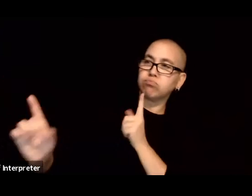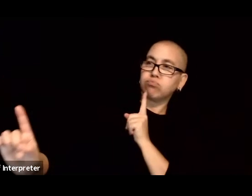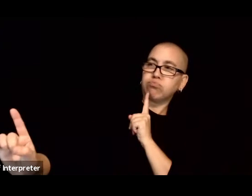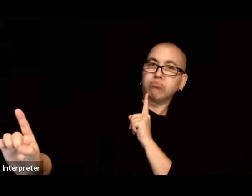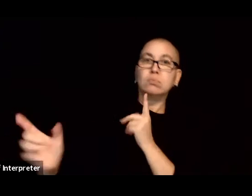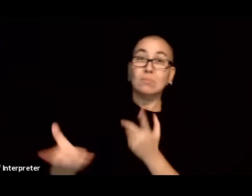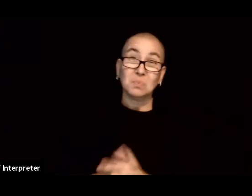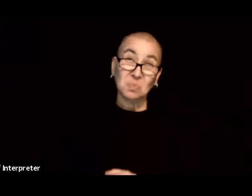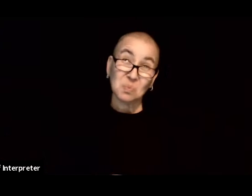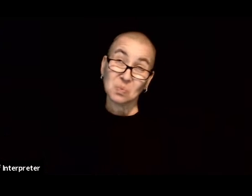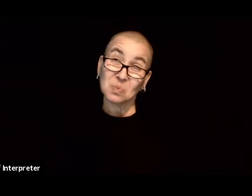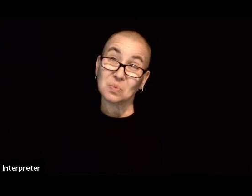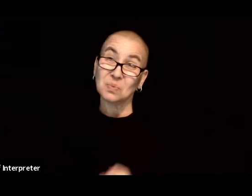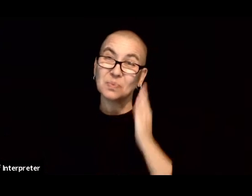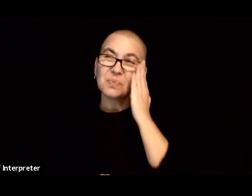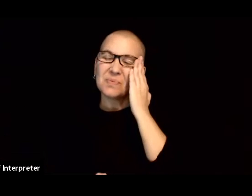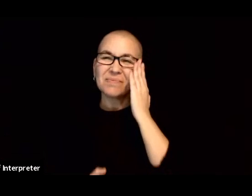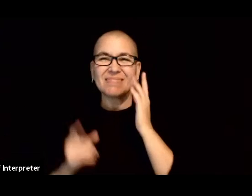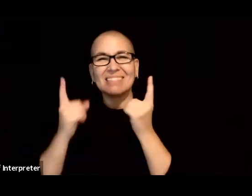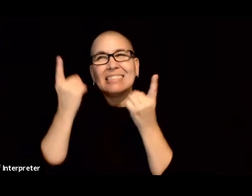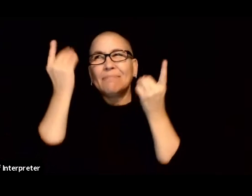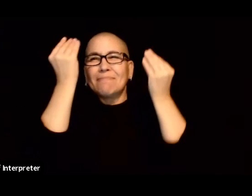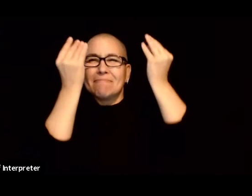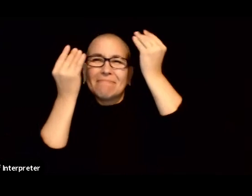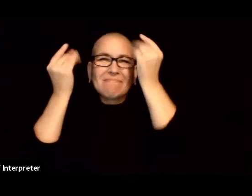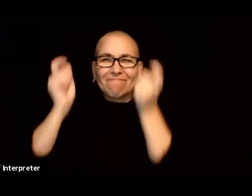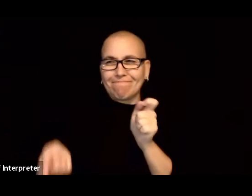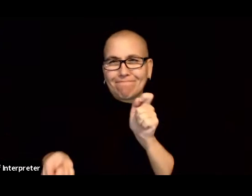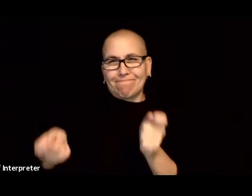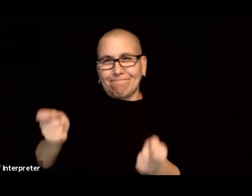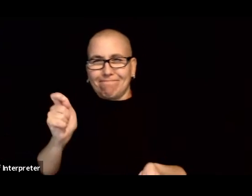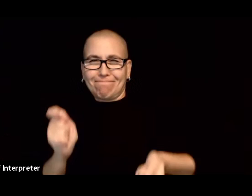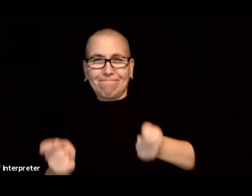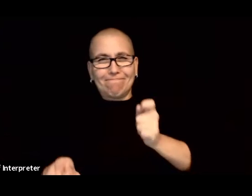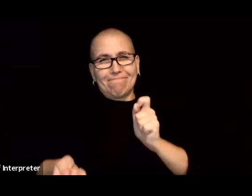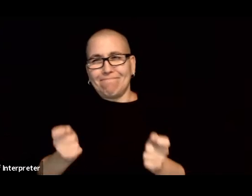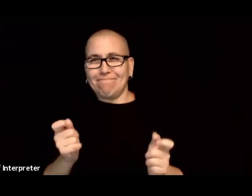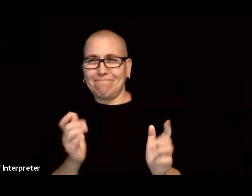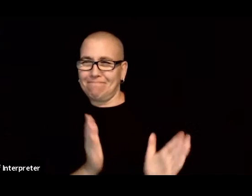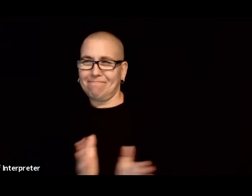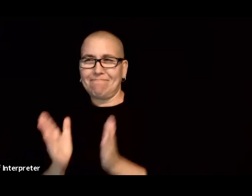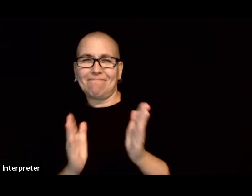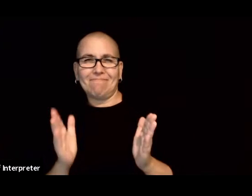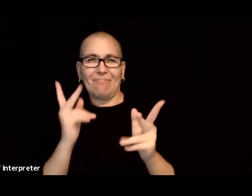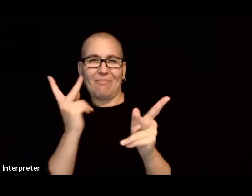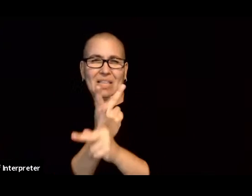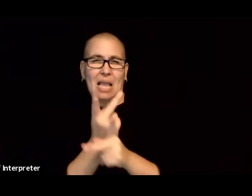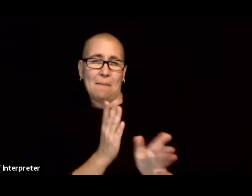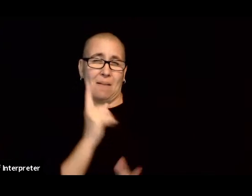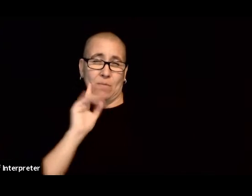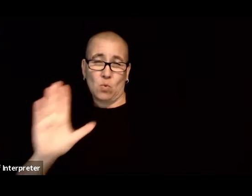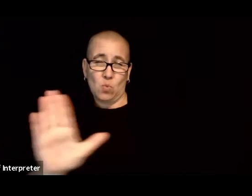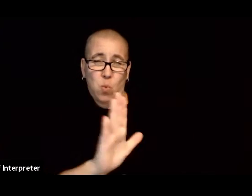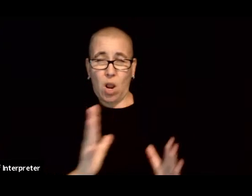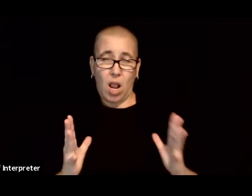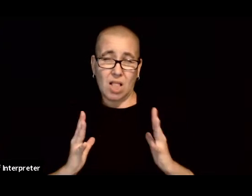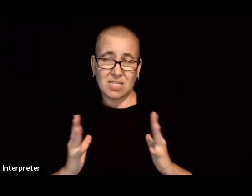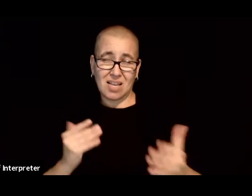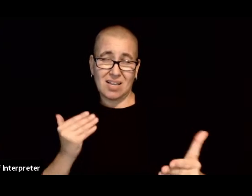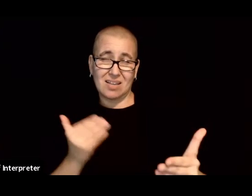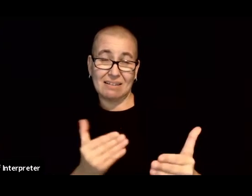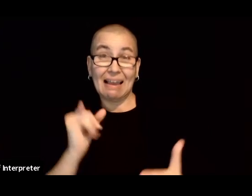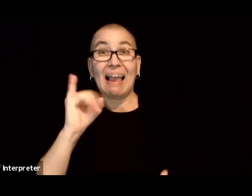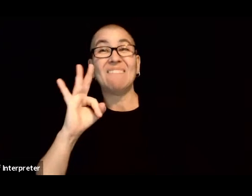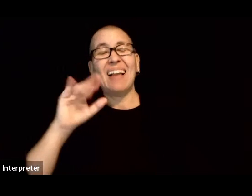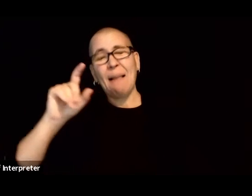things as you're considering if and how you would be celebrating these upcoming holidays. But I